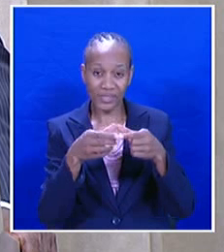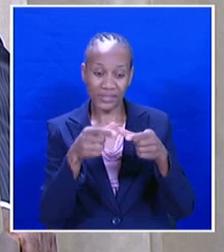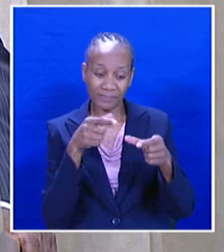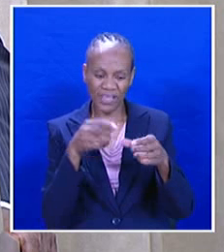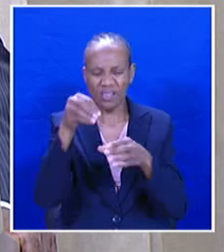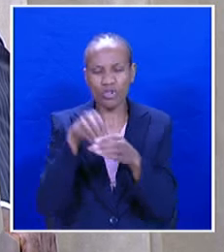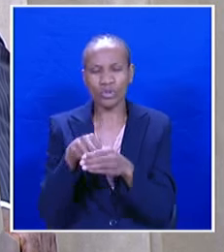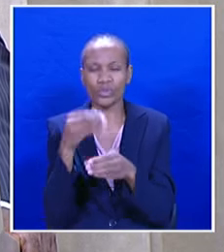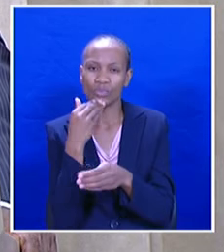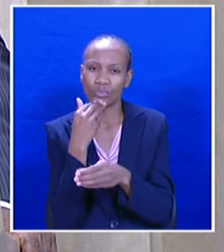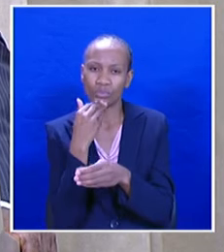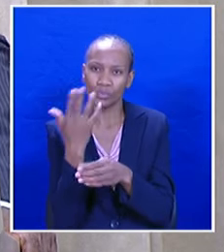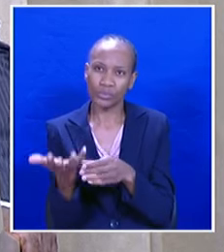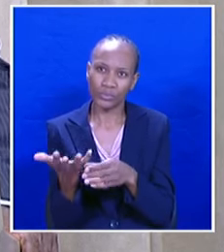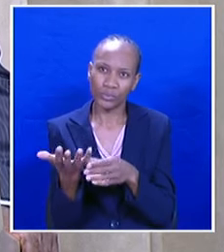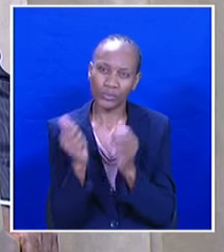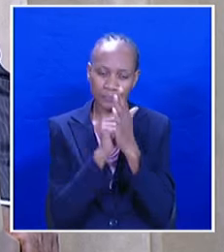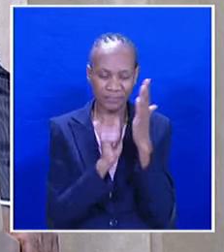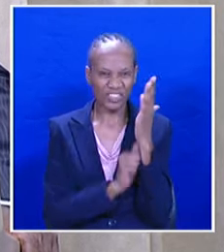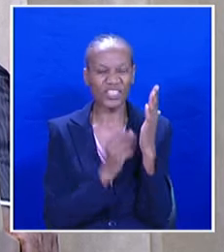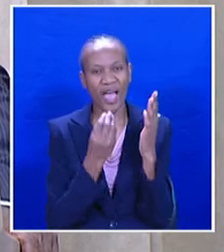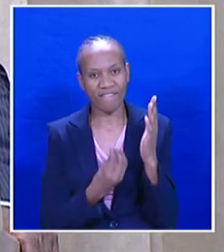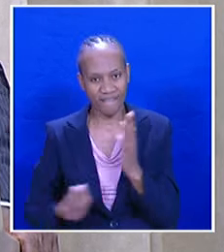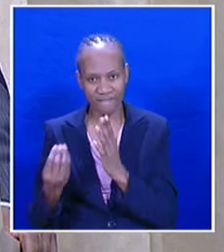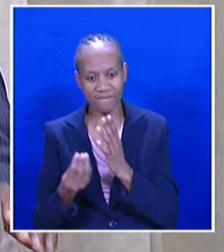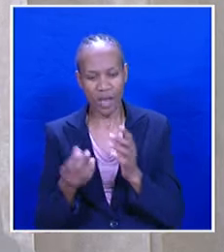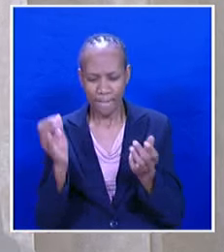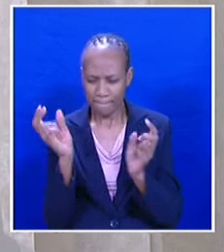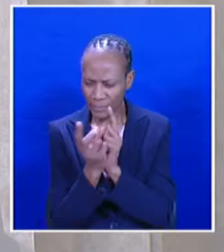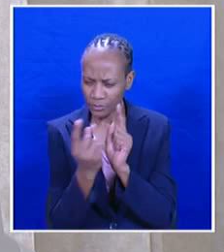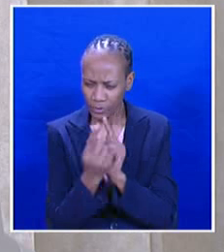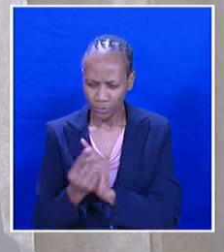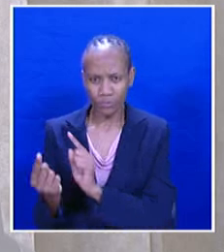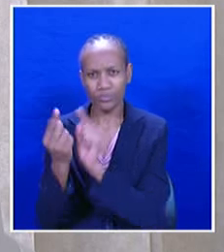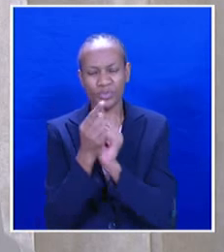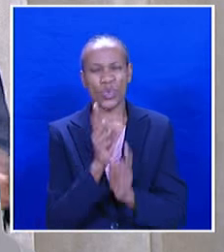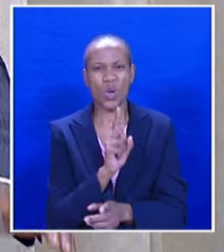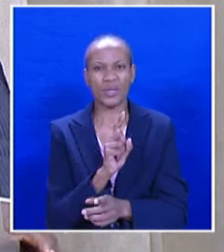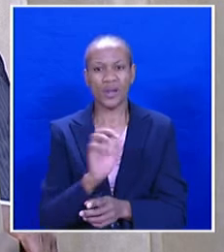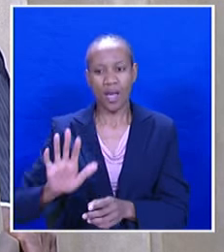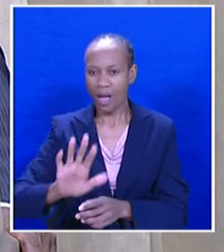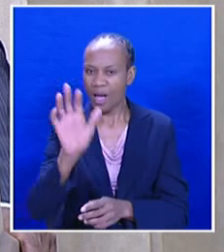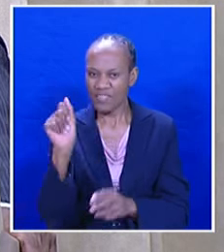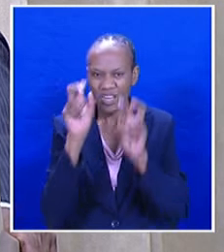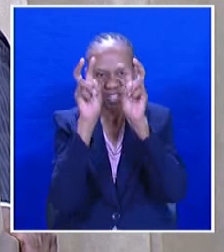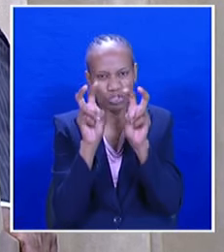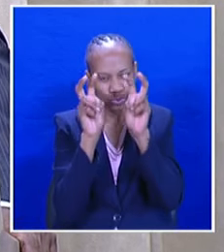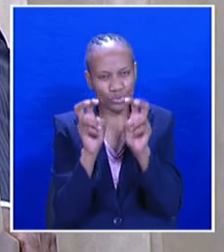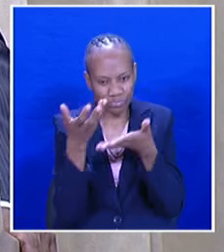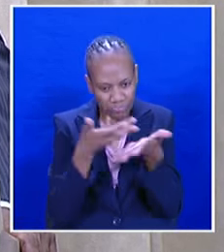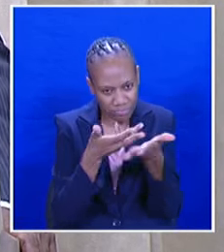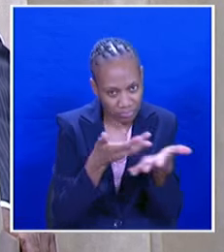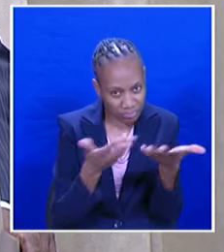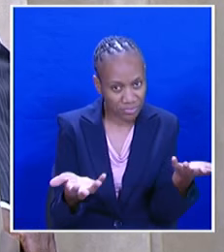its agenda extensive consultations on continental and global issues. Cooperation between